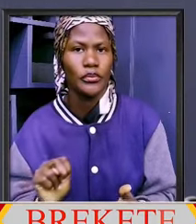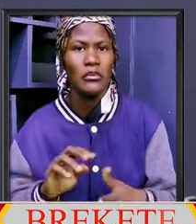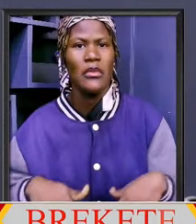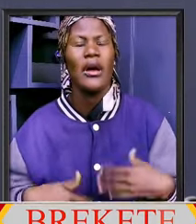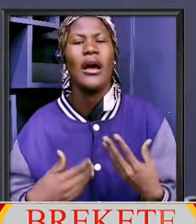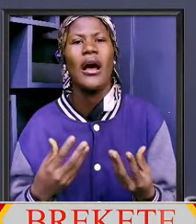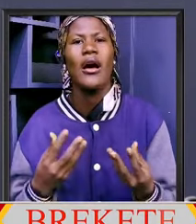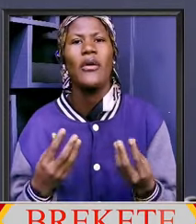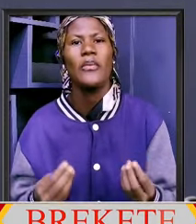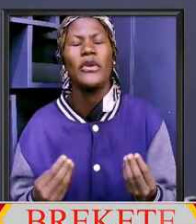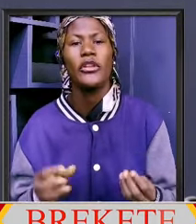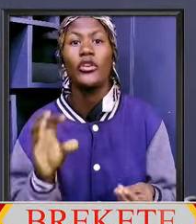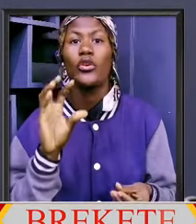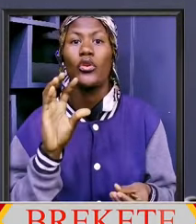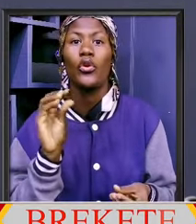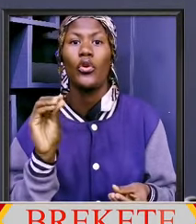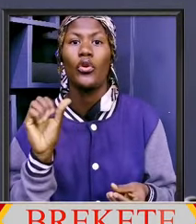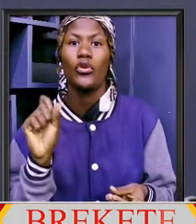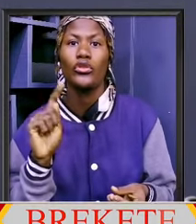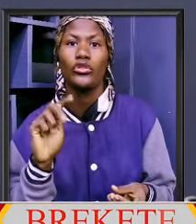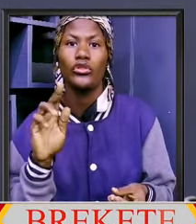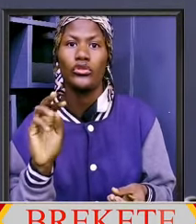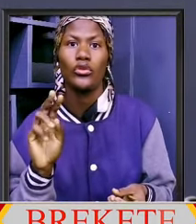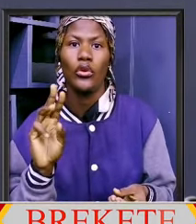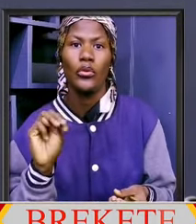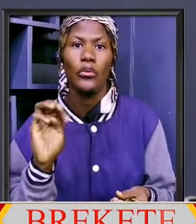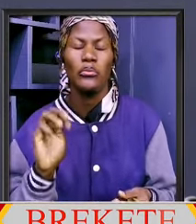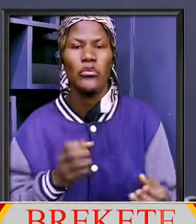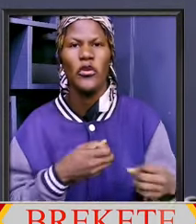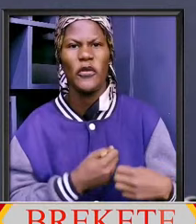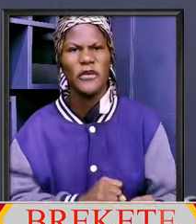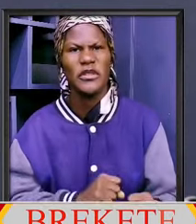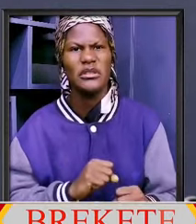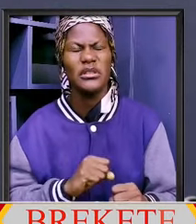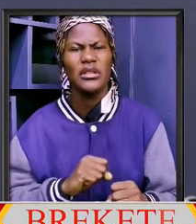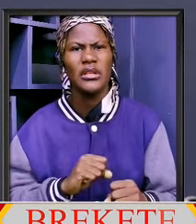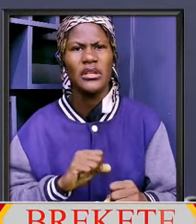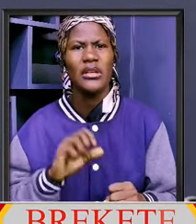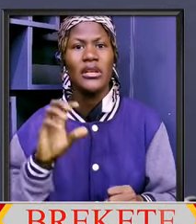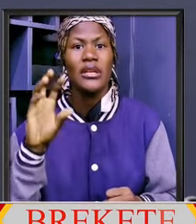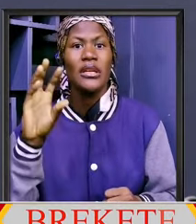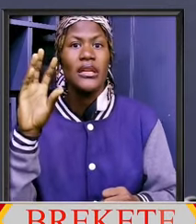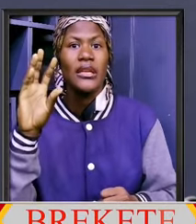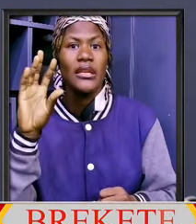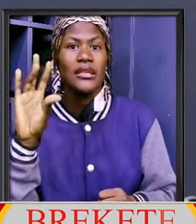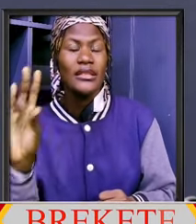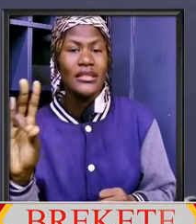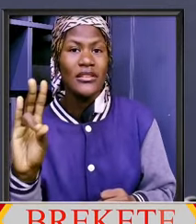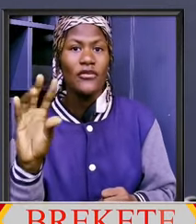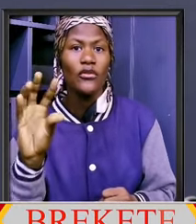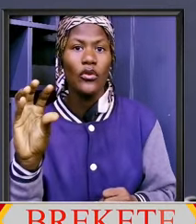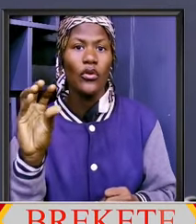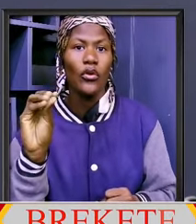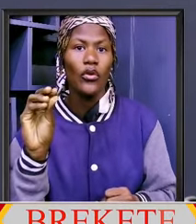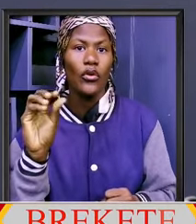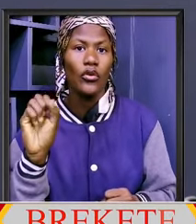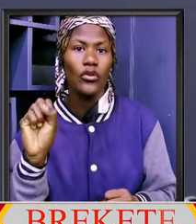How many custom officers? How many billions they discover for their account? 7 custom officers, 12 billion naira.